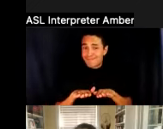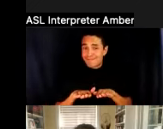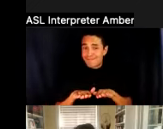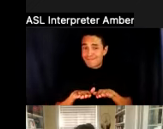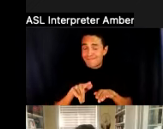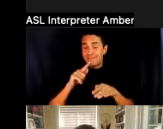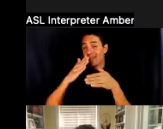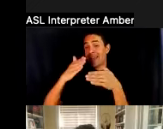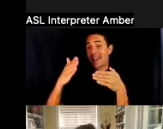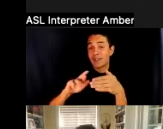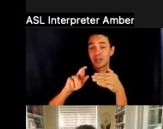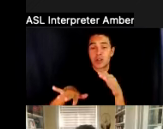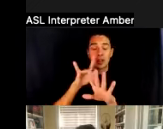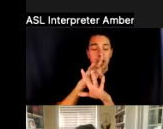ugly.